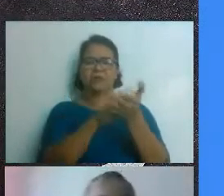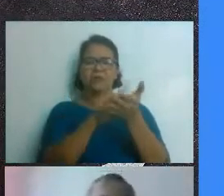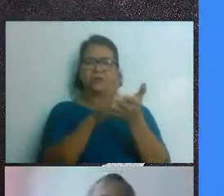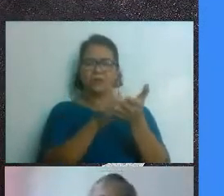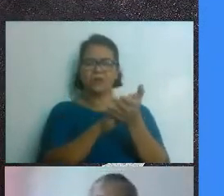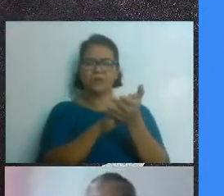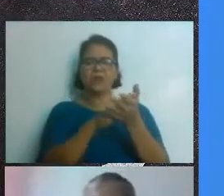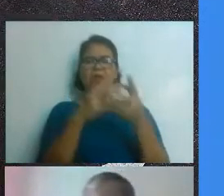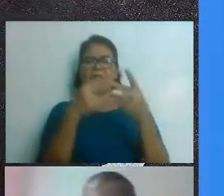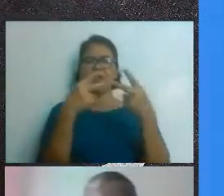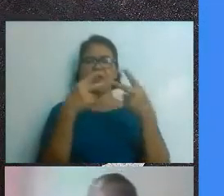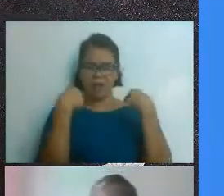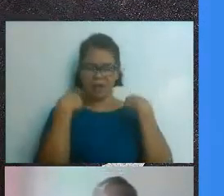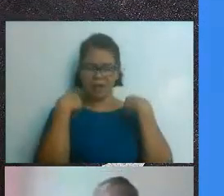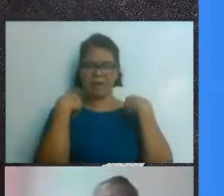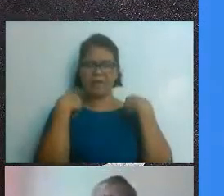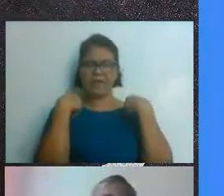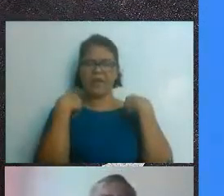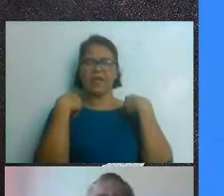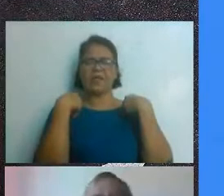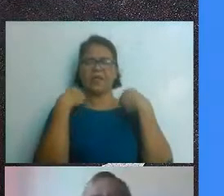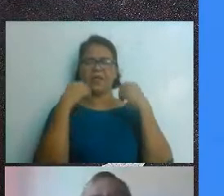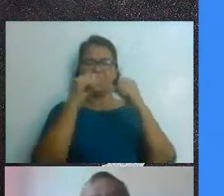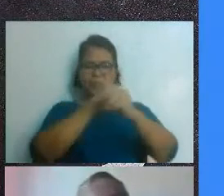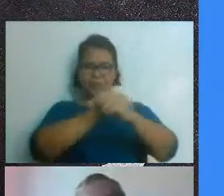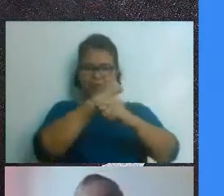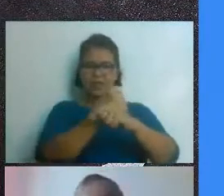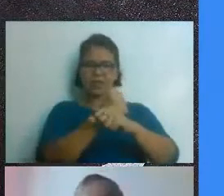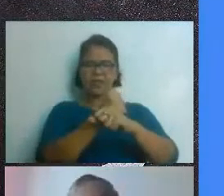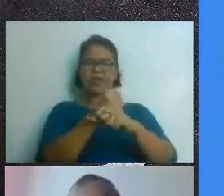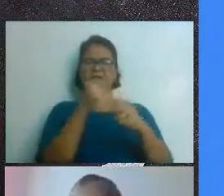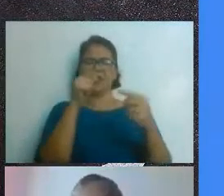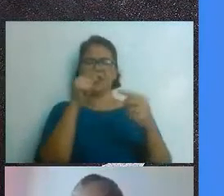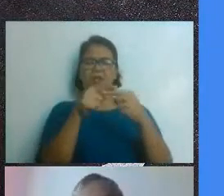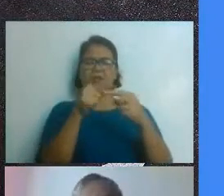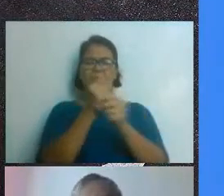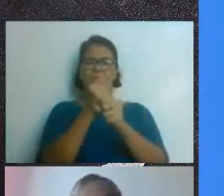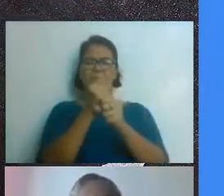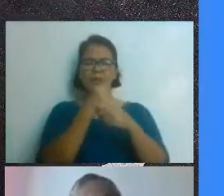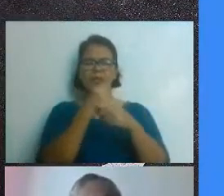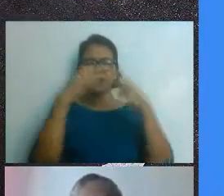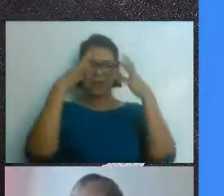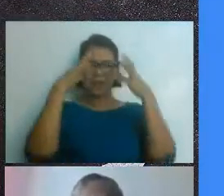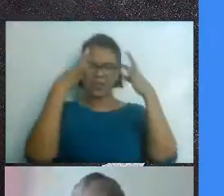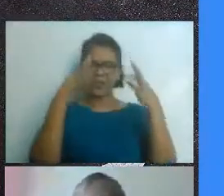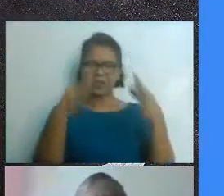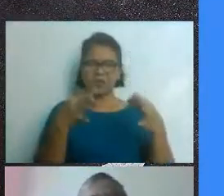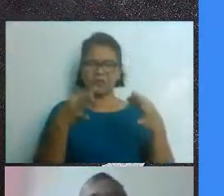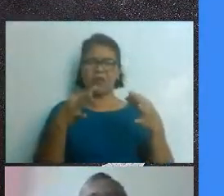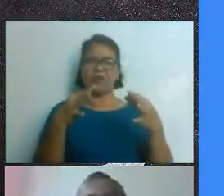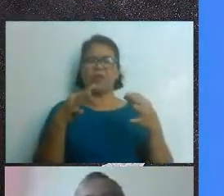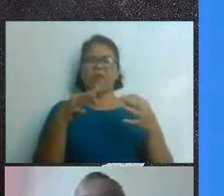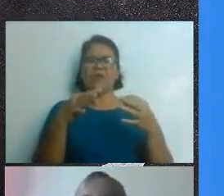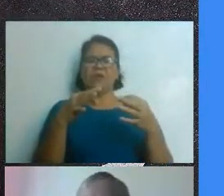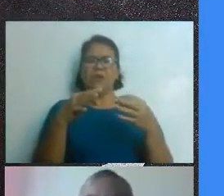mamimili. Sabi ni Ma'am Liling, we have great trust in our field officials,